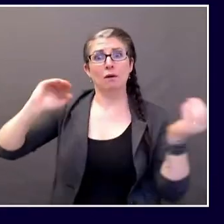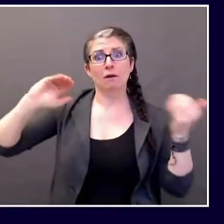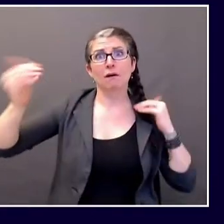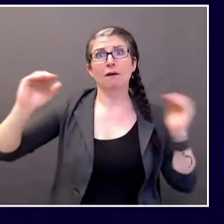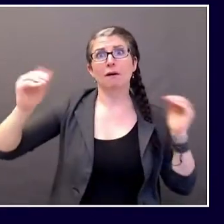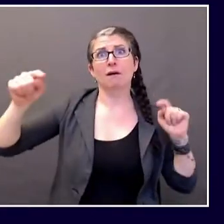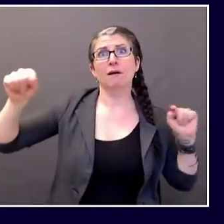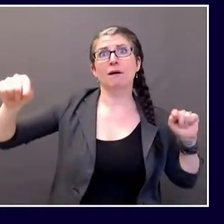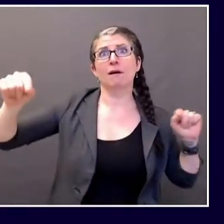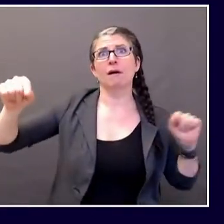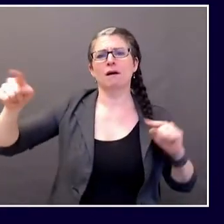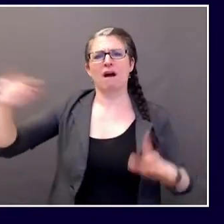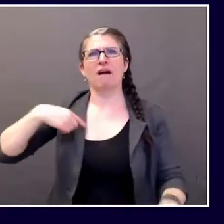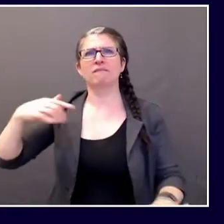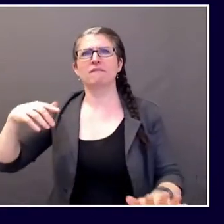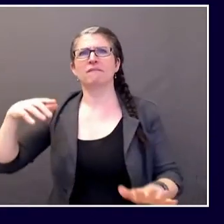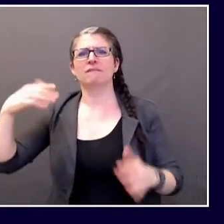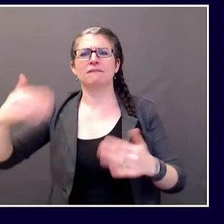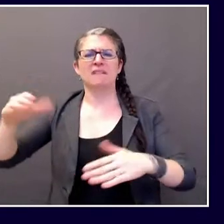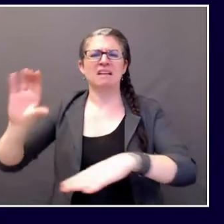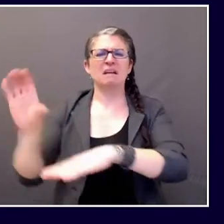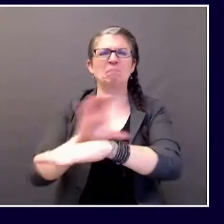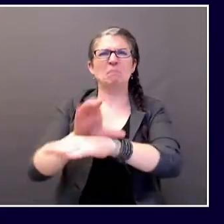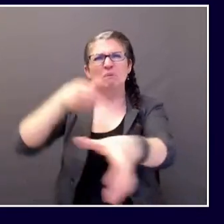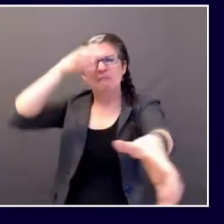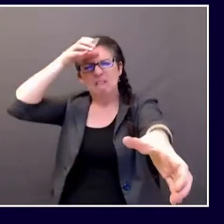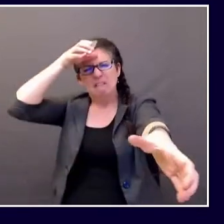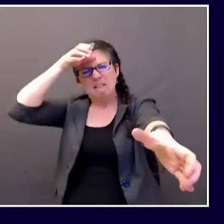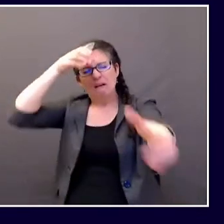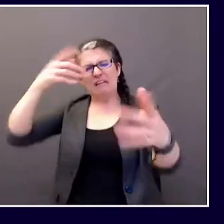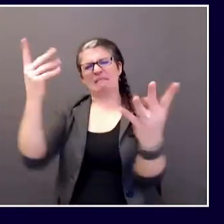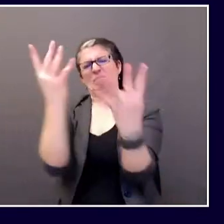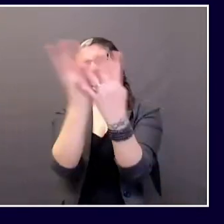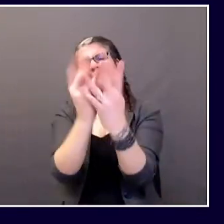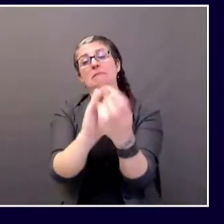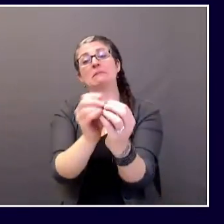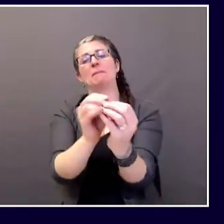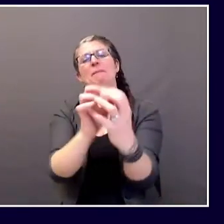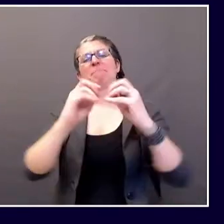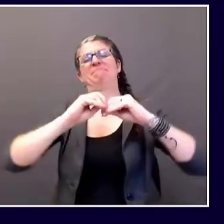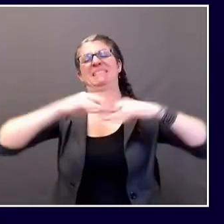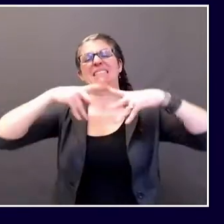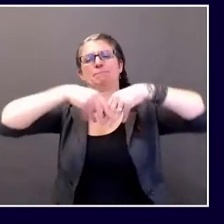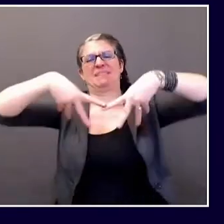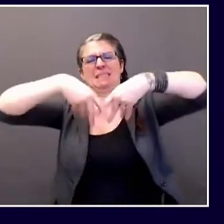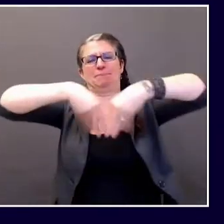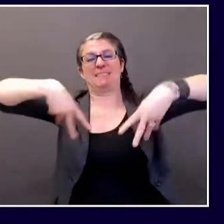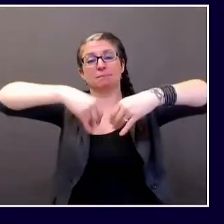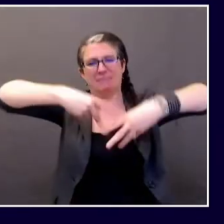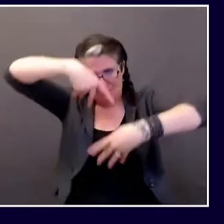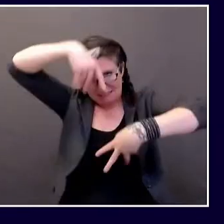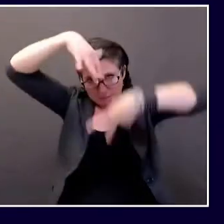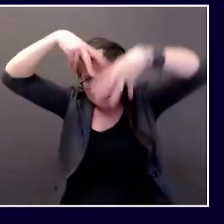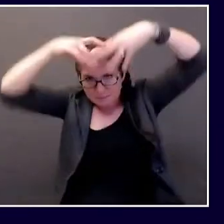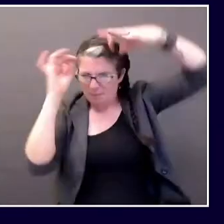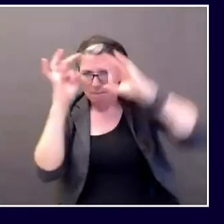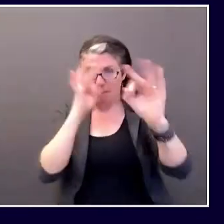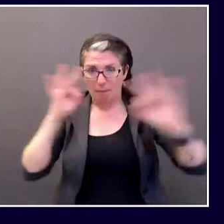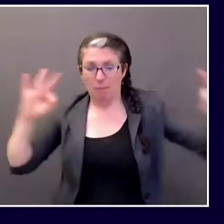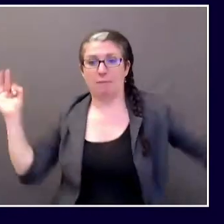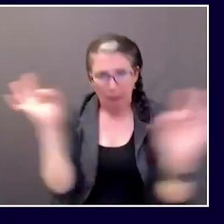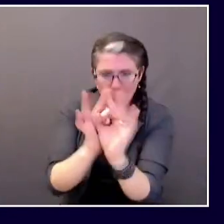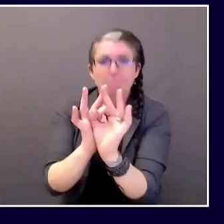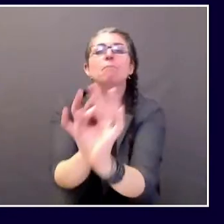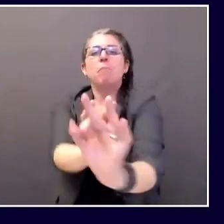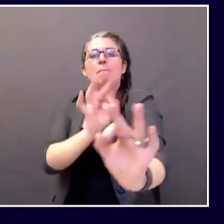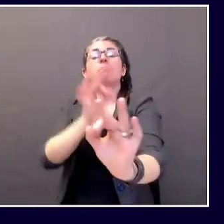medical history, profession, occupation, and risk. And we can put all of that in. And that supercomputer spits out a line of everybody